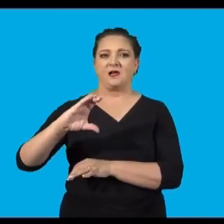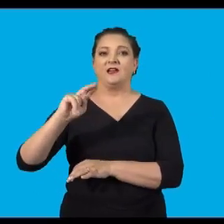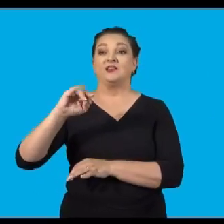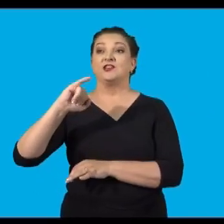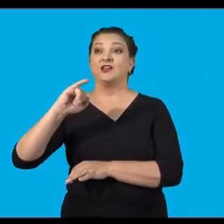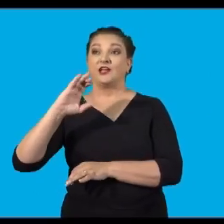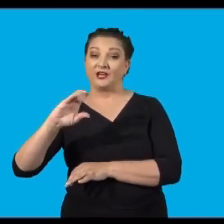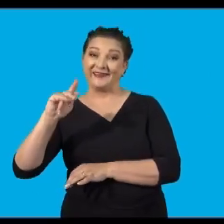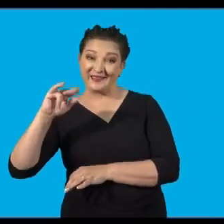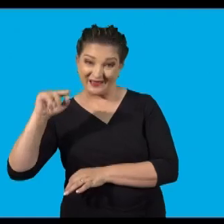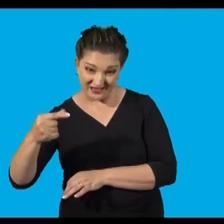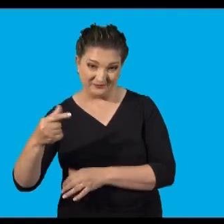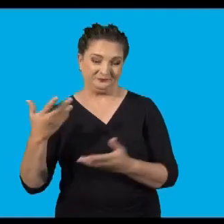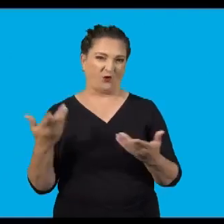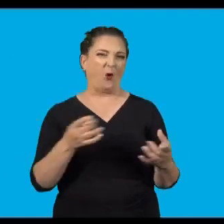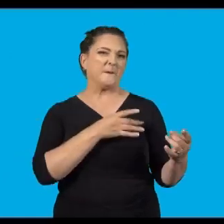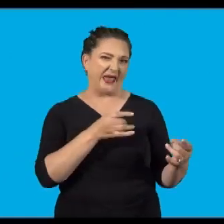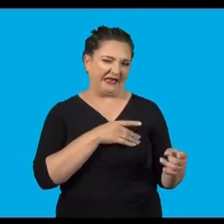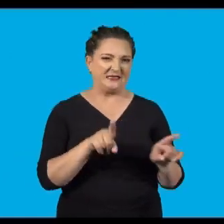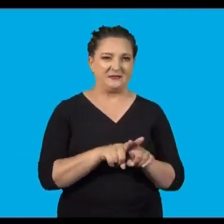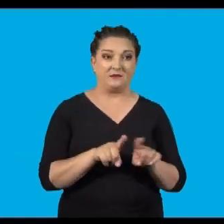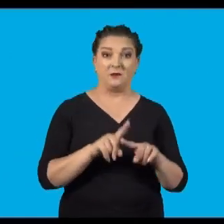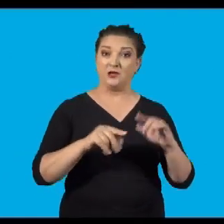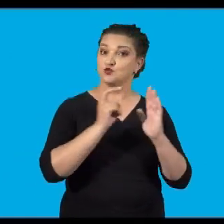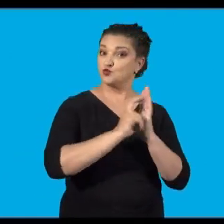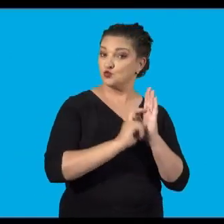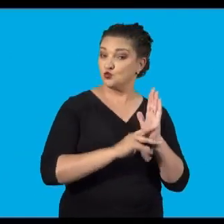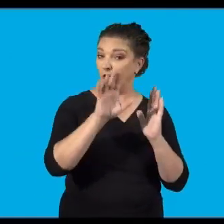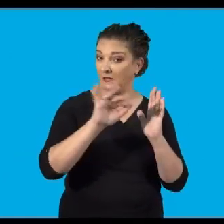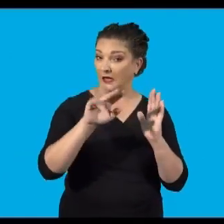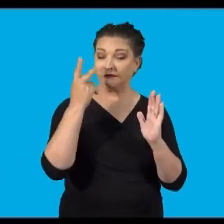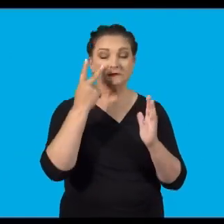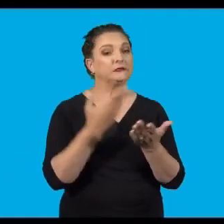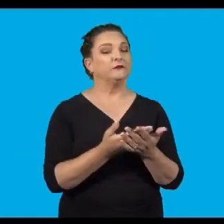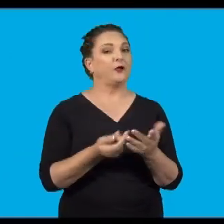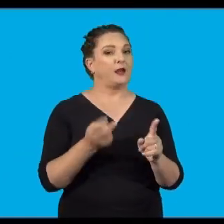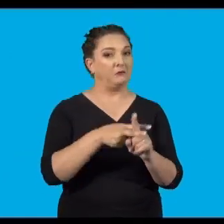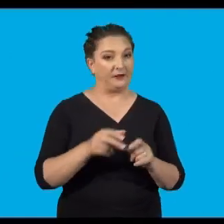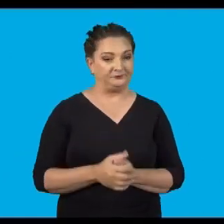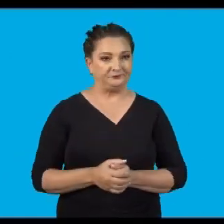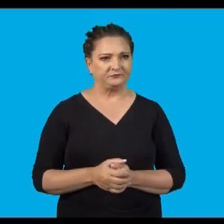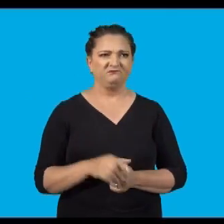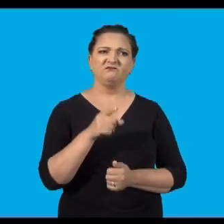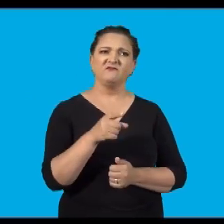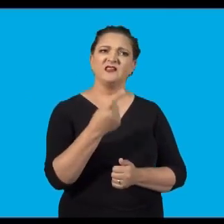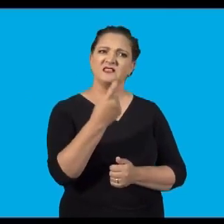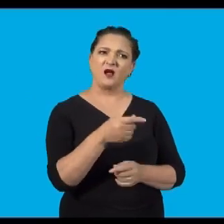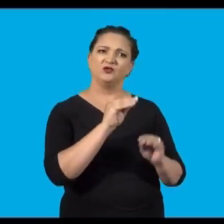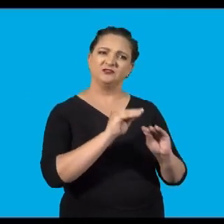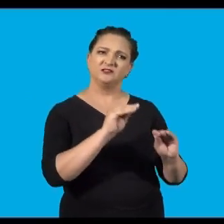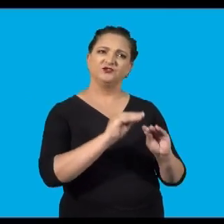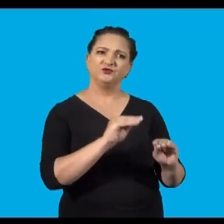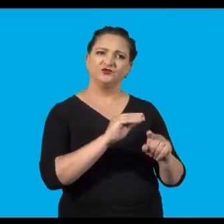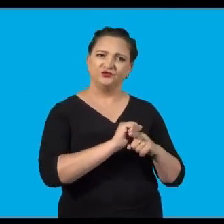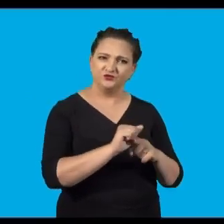for panicked. All right. Learners, let's see if we can apply those spelling rules to the following sentences. Right. If you are